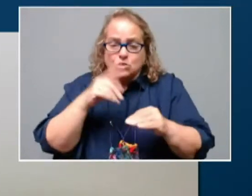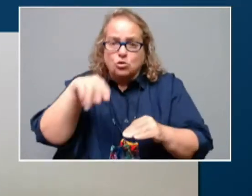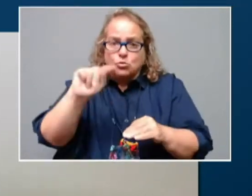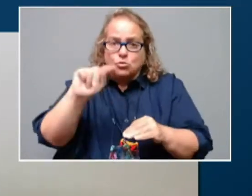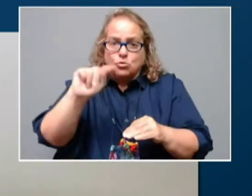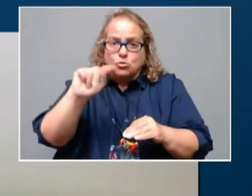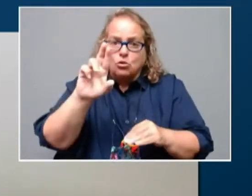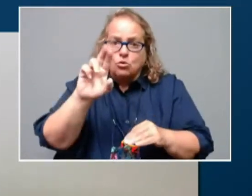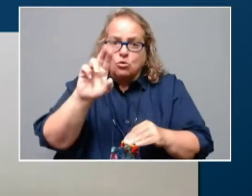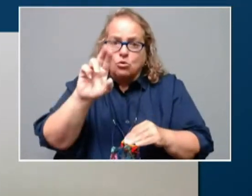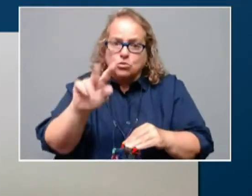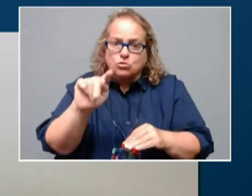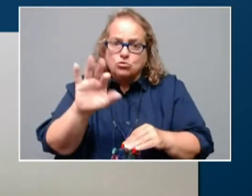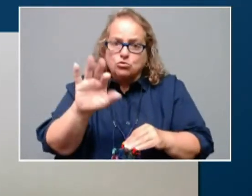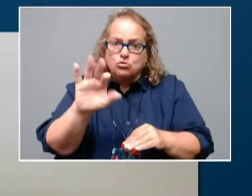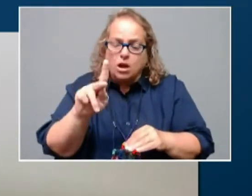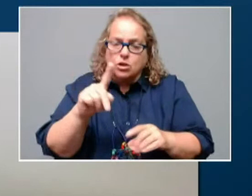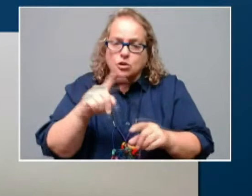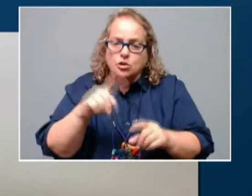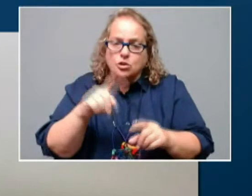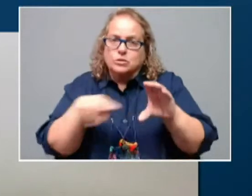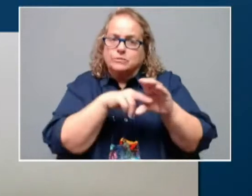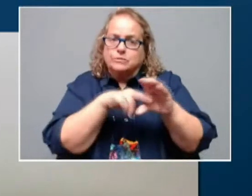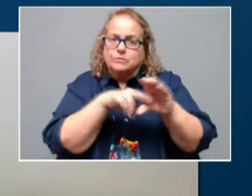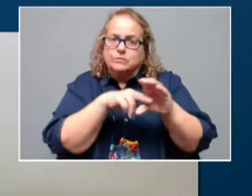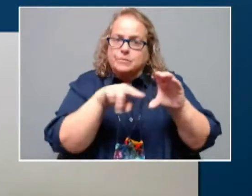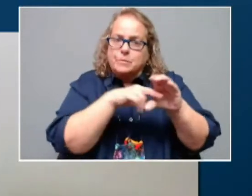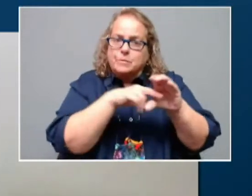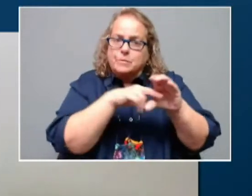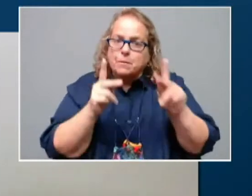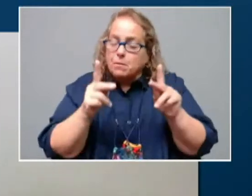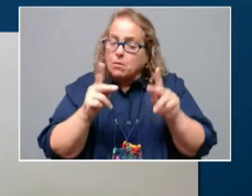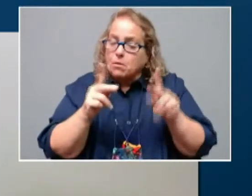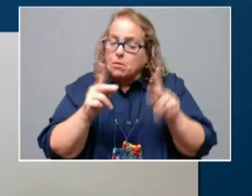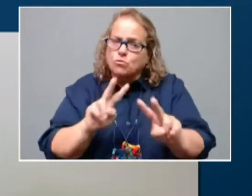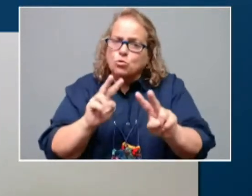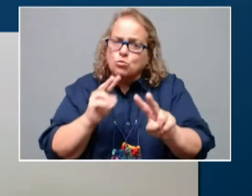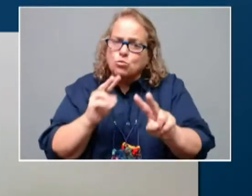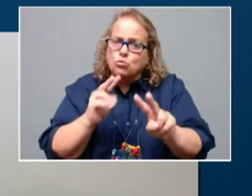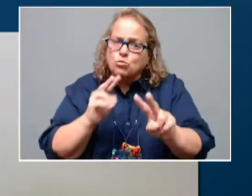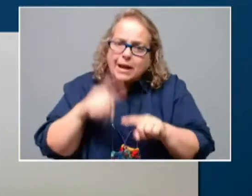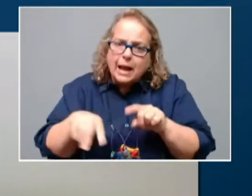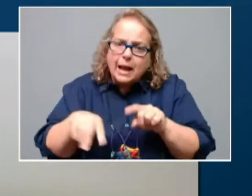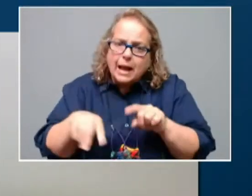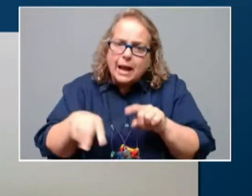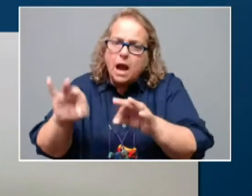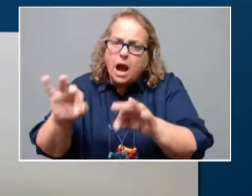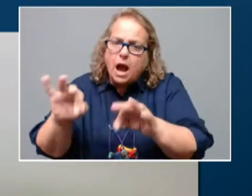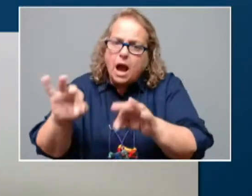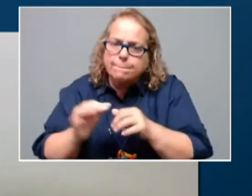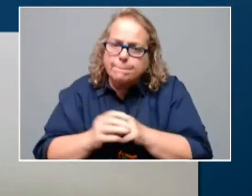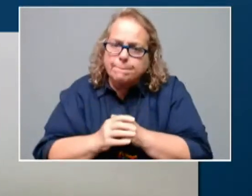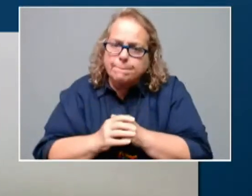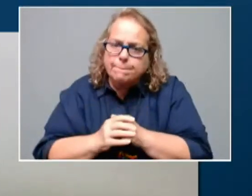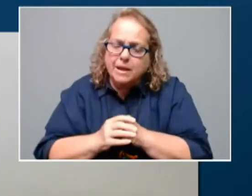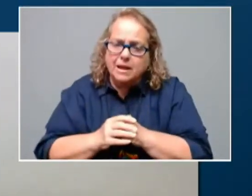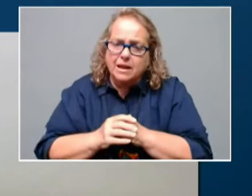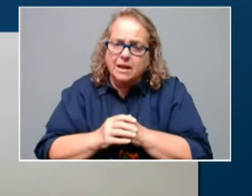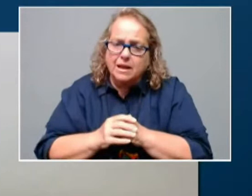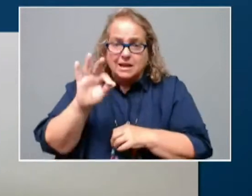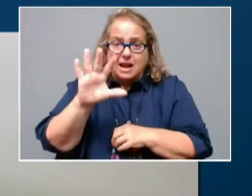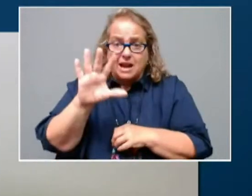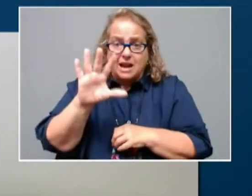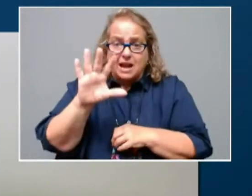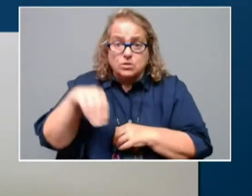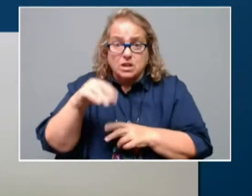people. The funeral homes couldn't pick them up fast enough. And 95% of the people we're intubating have no vaccine.